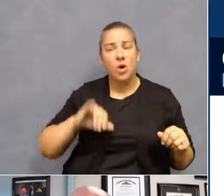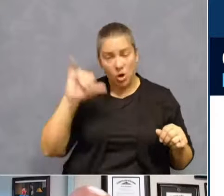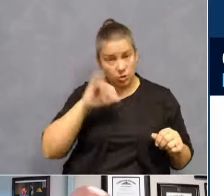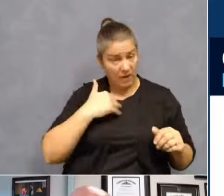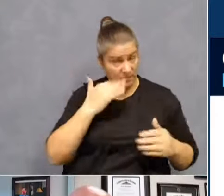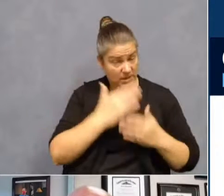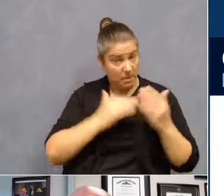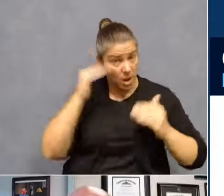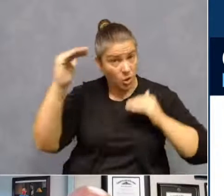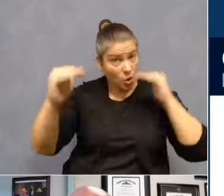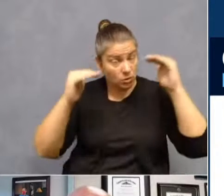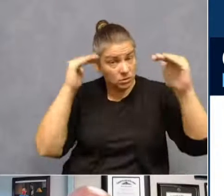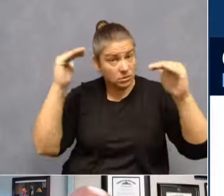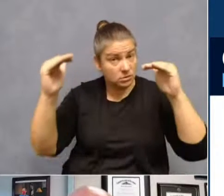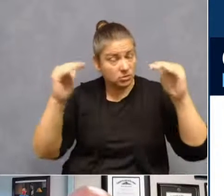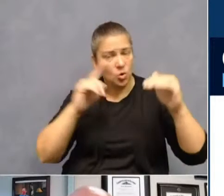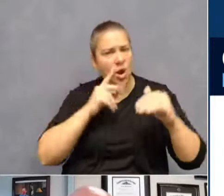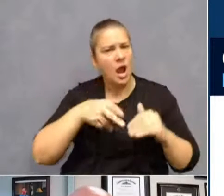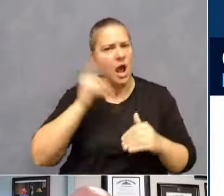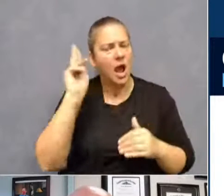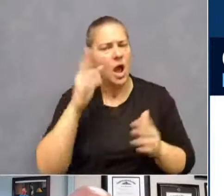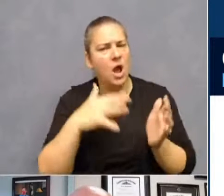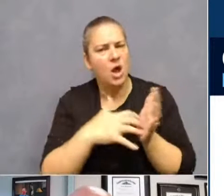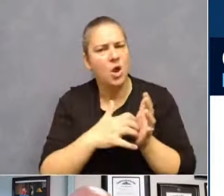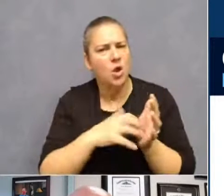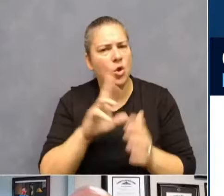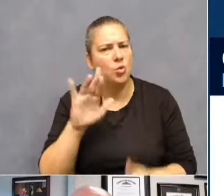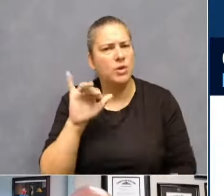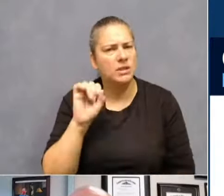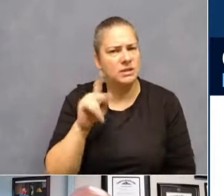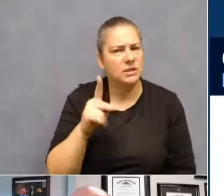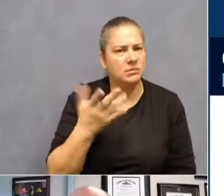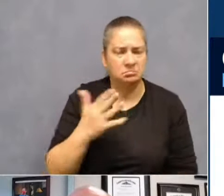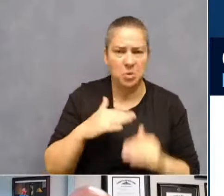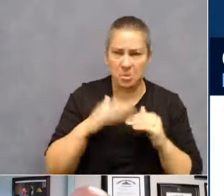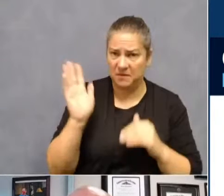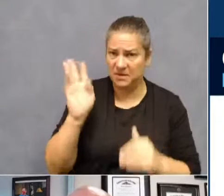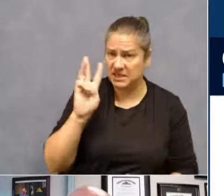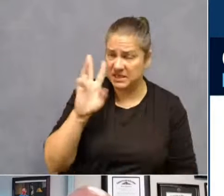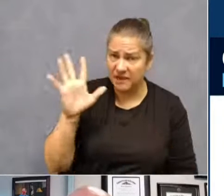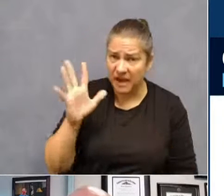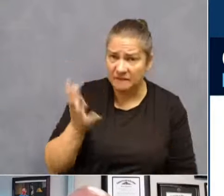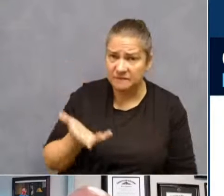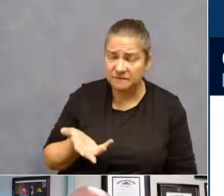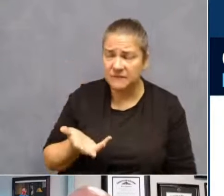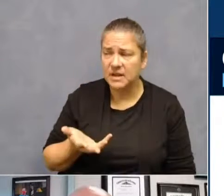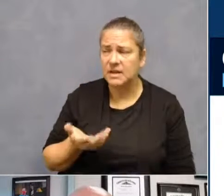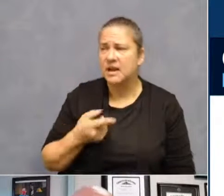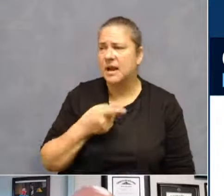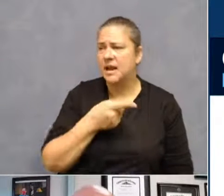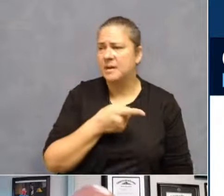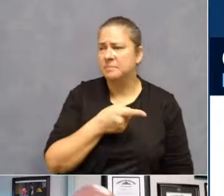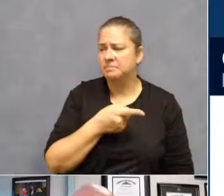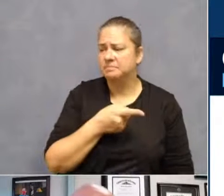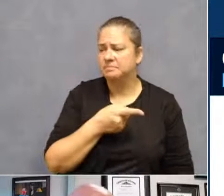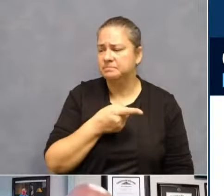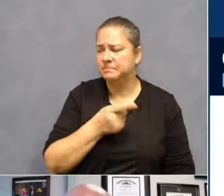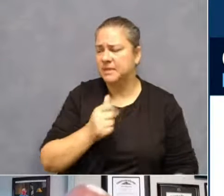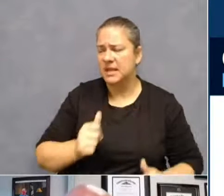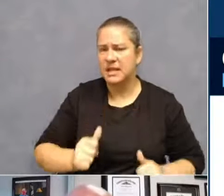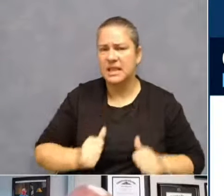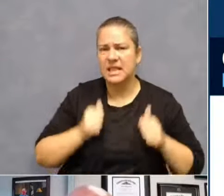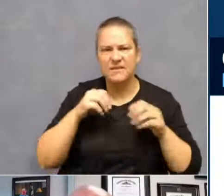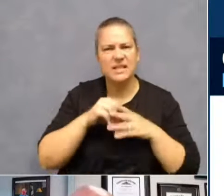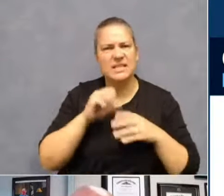in higher risk age categories, over 65, or who live in senior living communities and